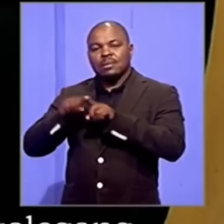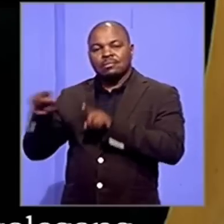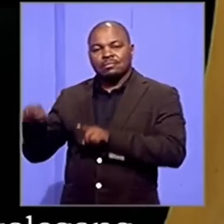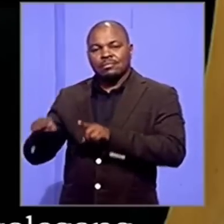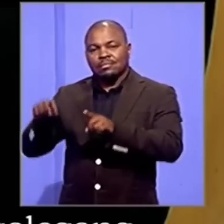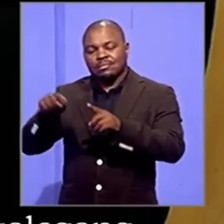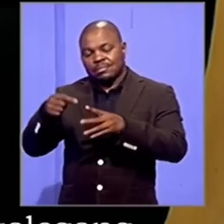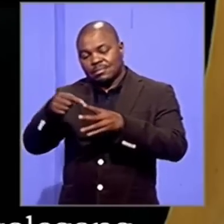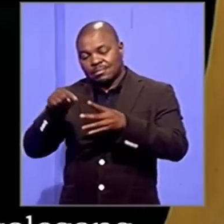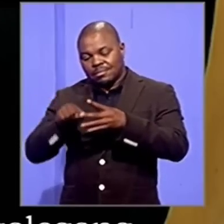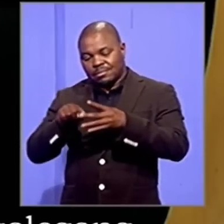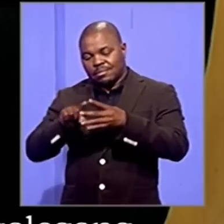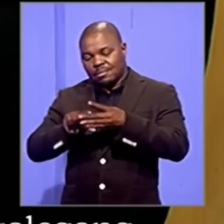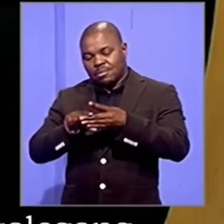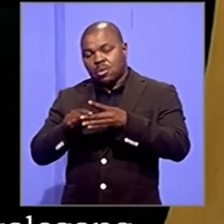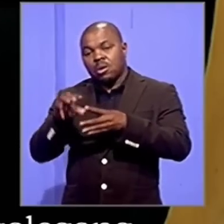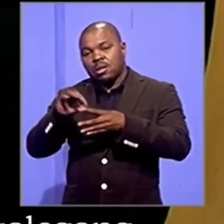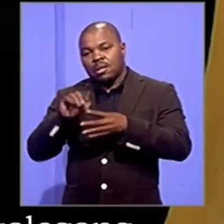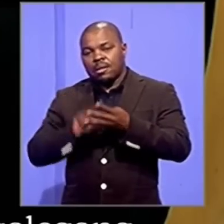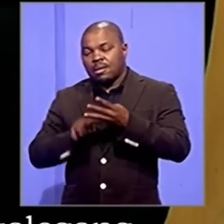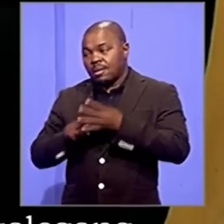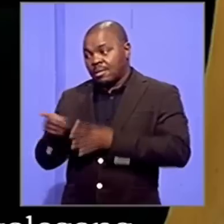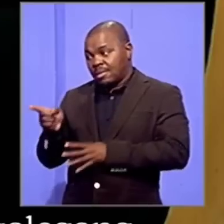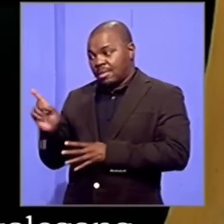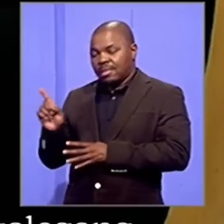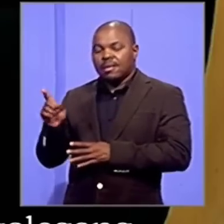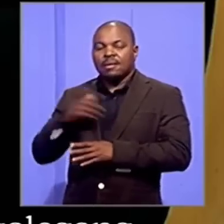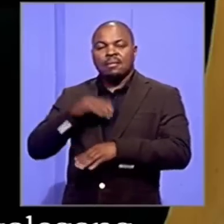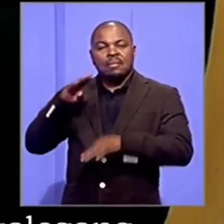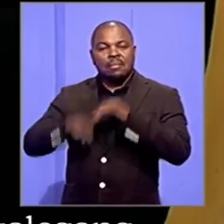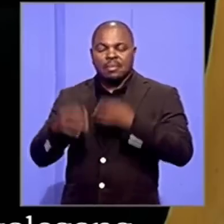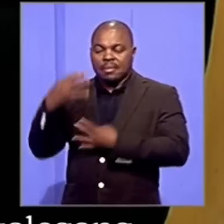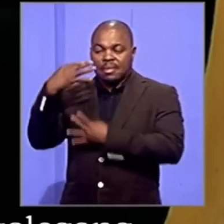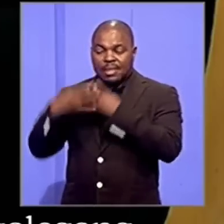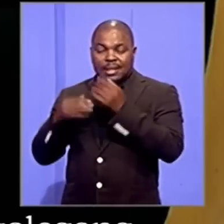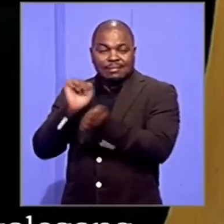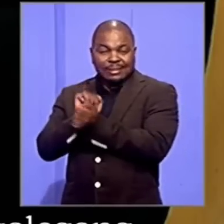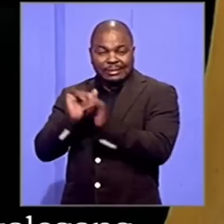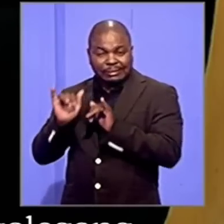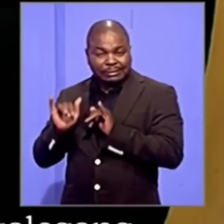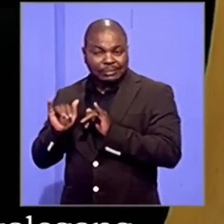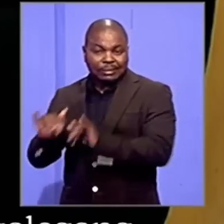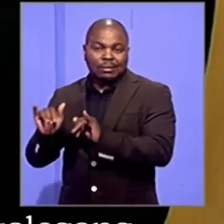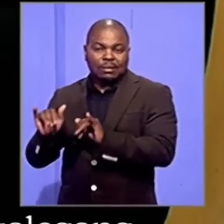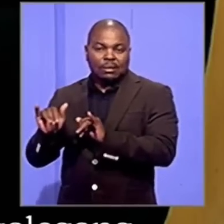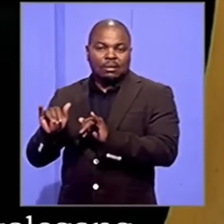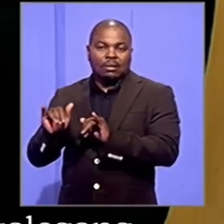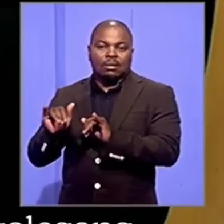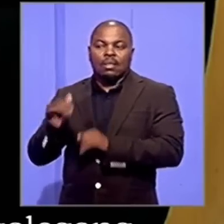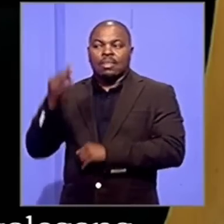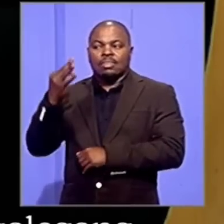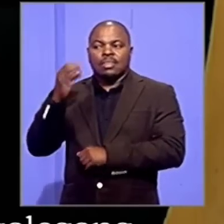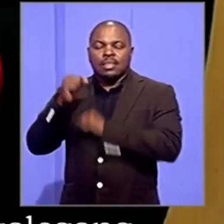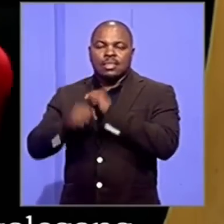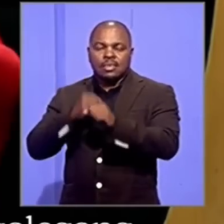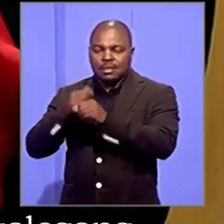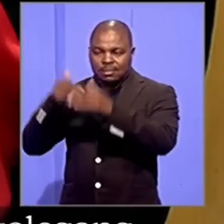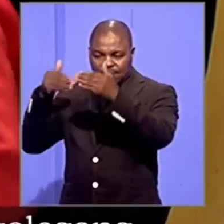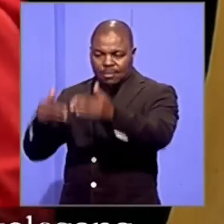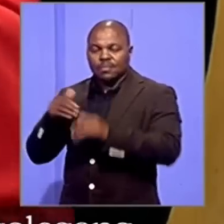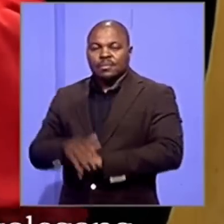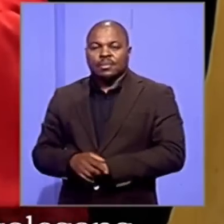in count 1. The accused are sentenced to go imprisonment to effective 30 years.